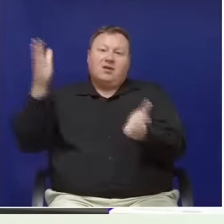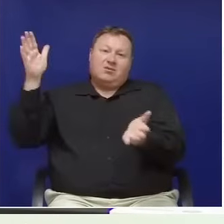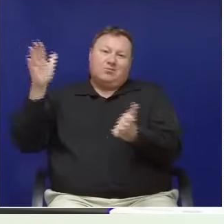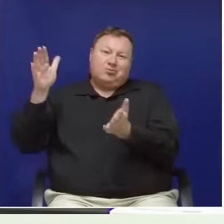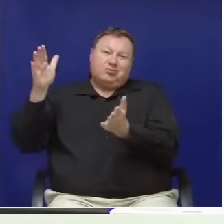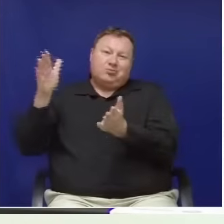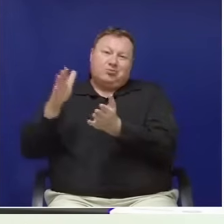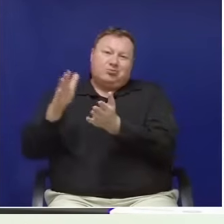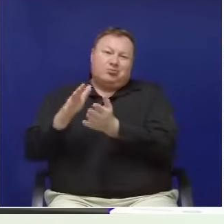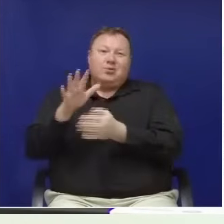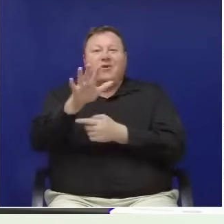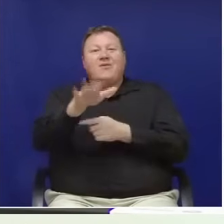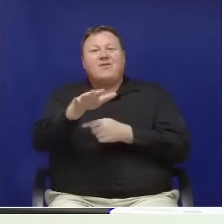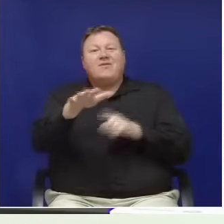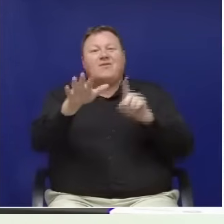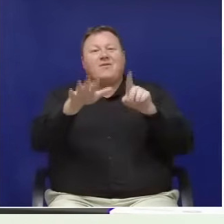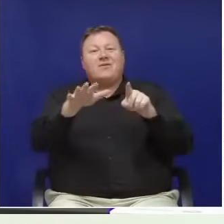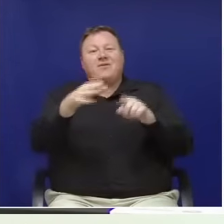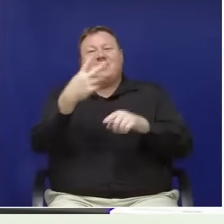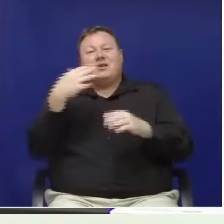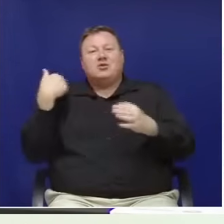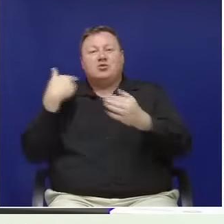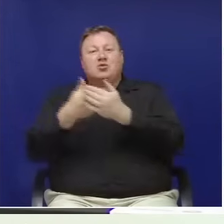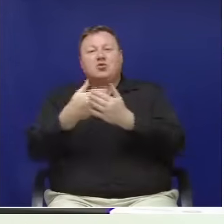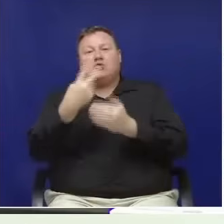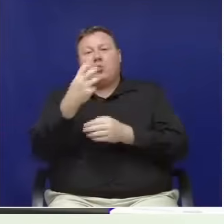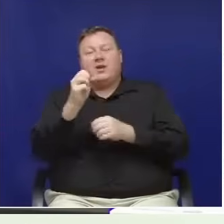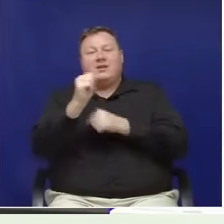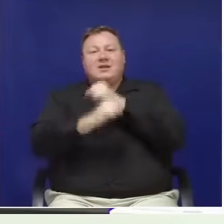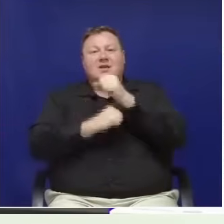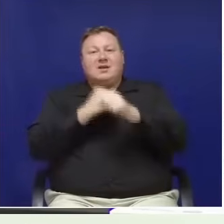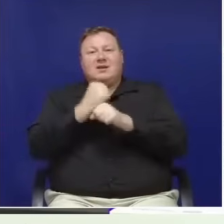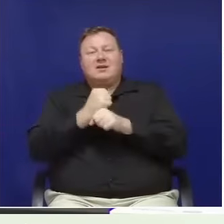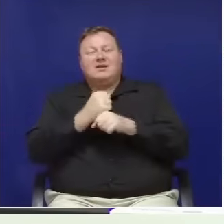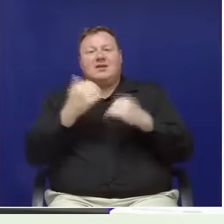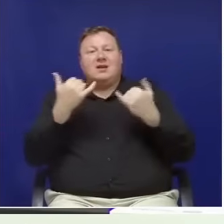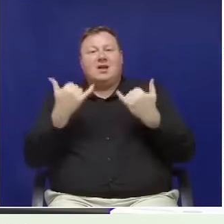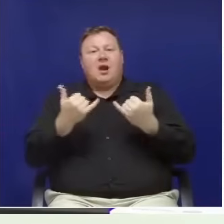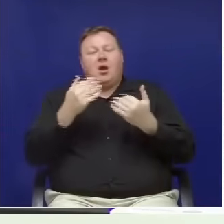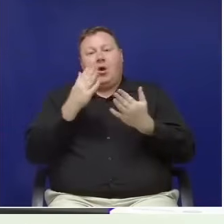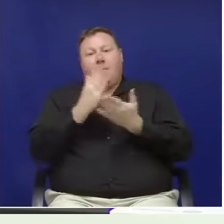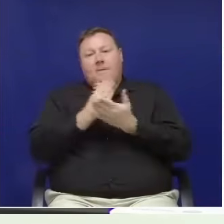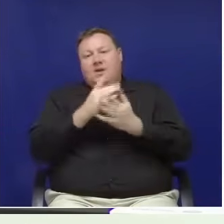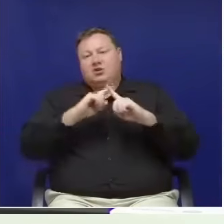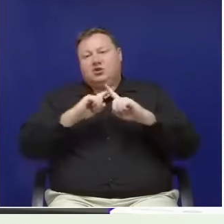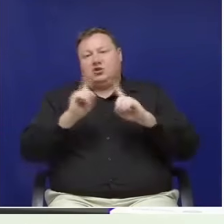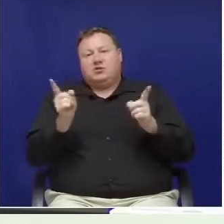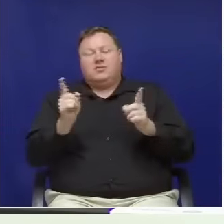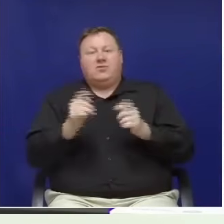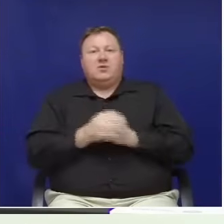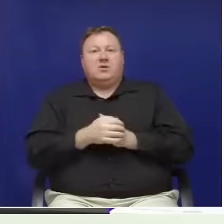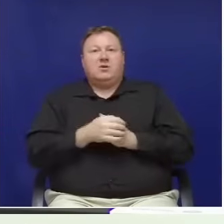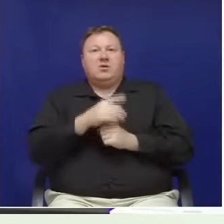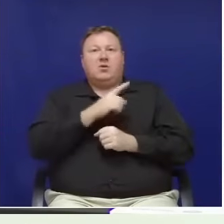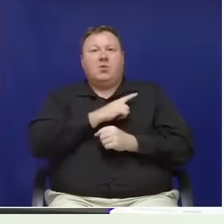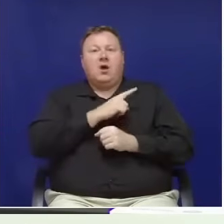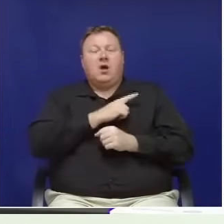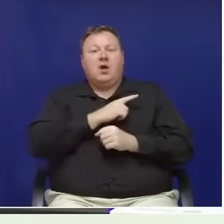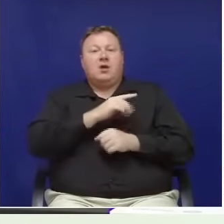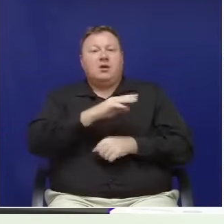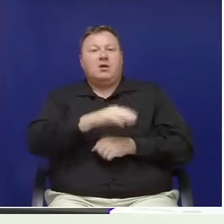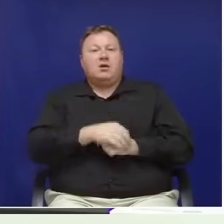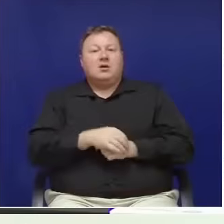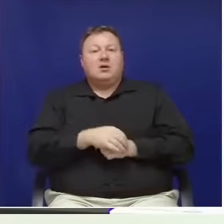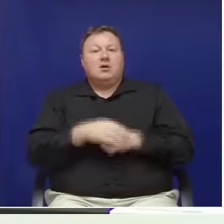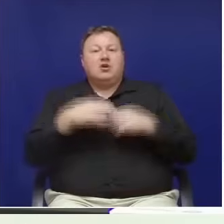15 to 20 years. But that thing must be a thing of the past, because the security threat to